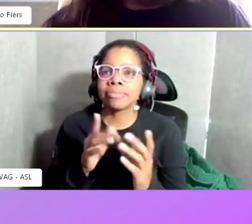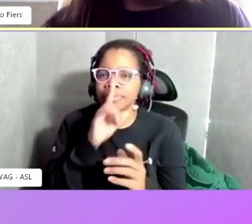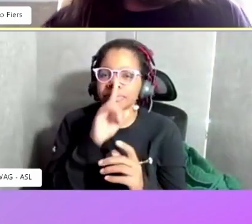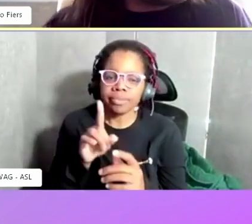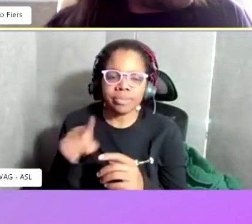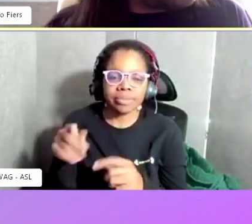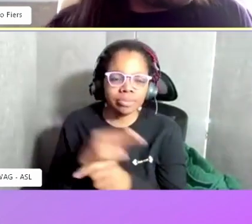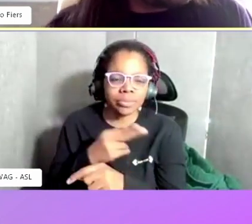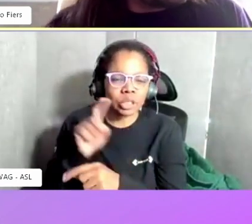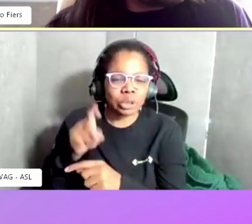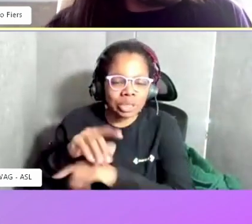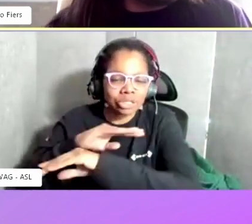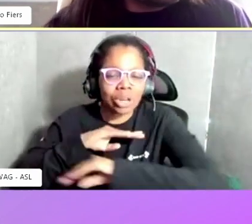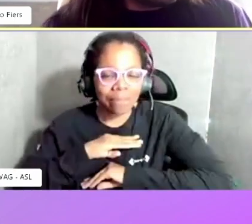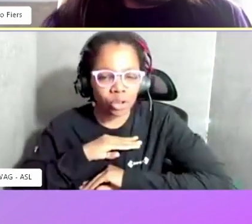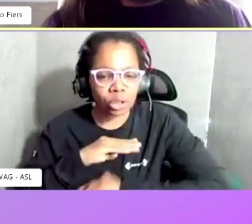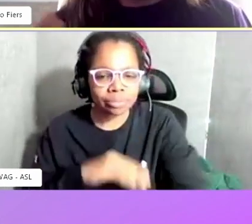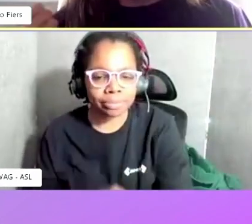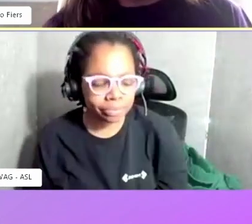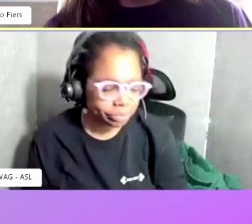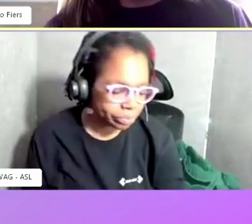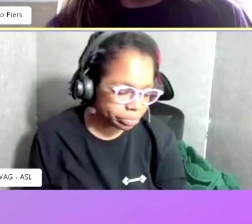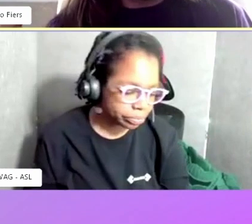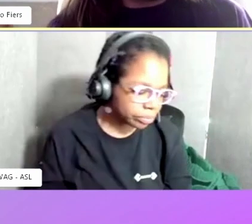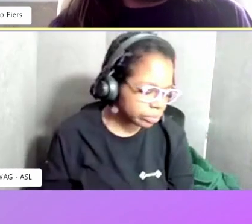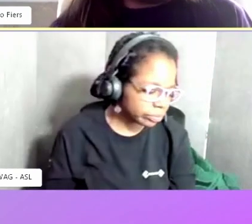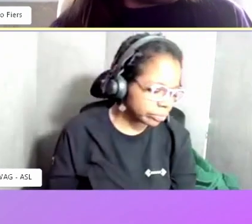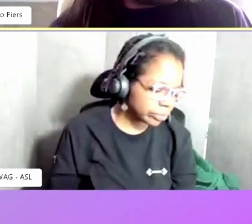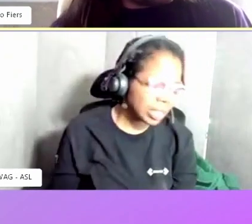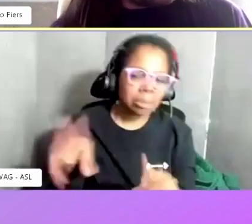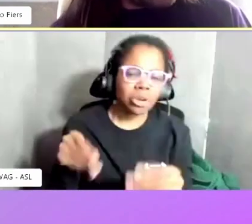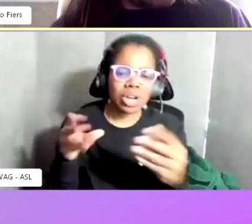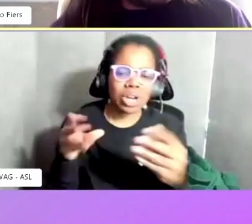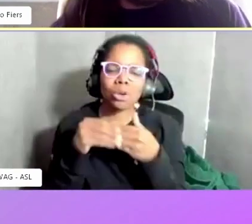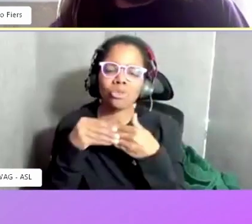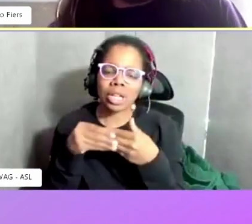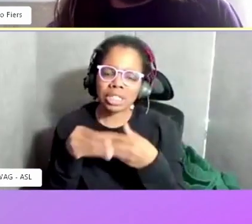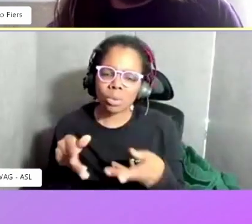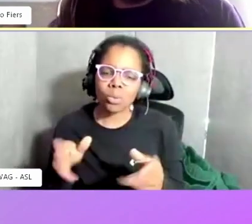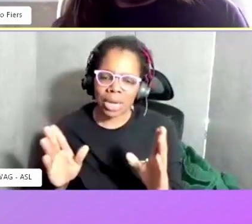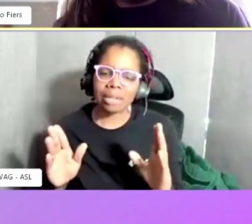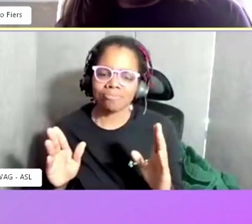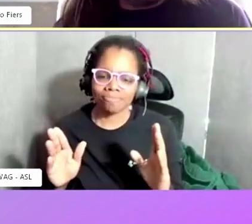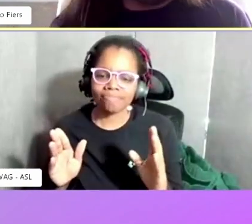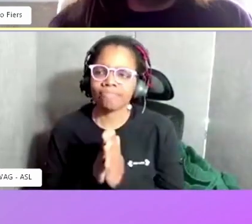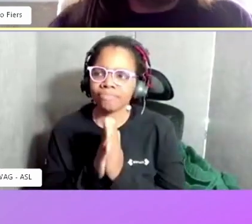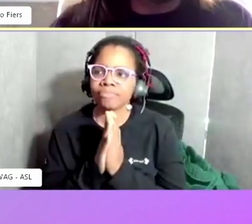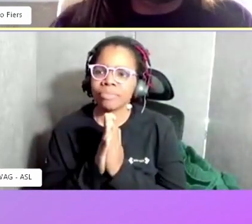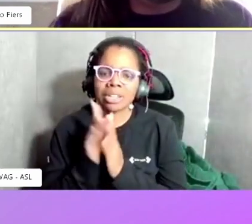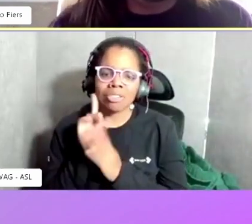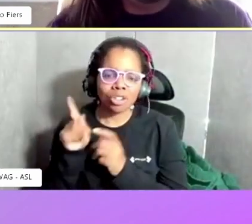these user needs are covered. It provides a more flexible way of achieving